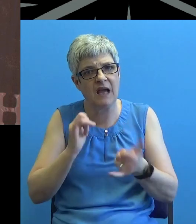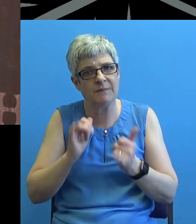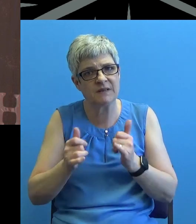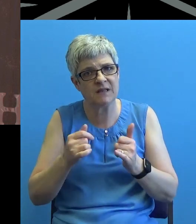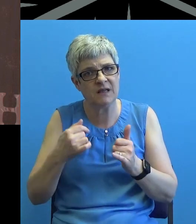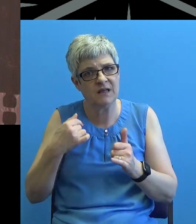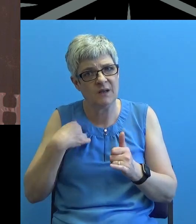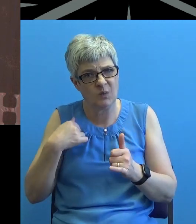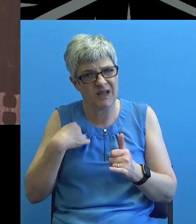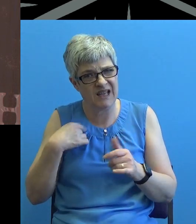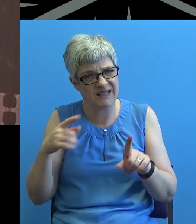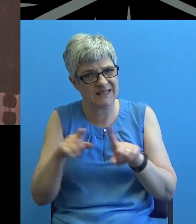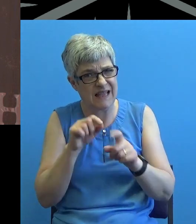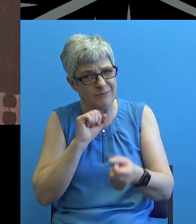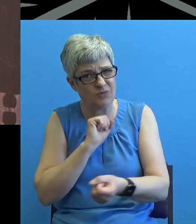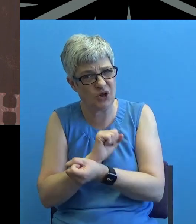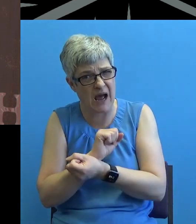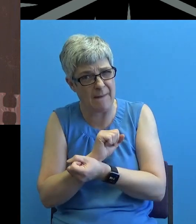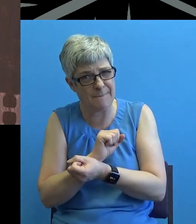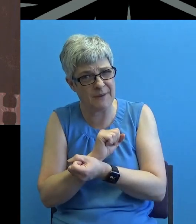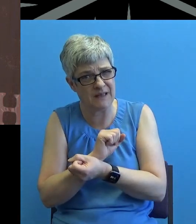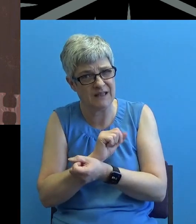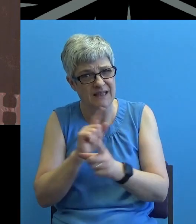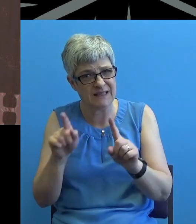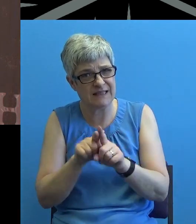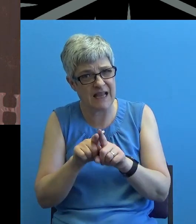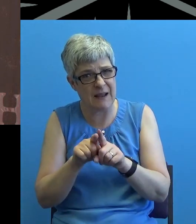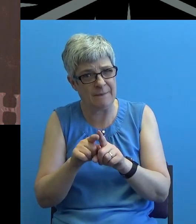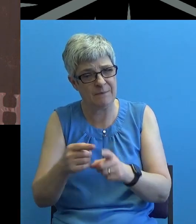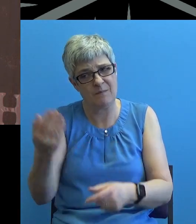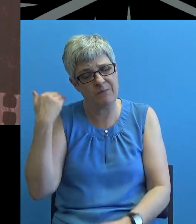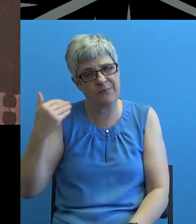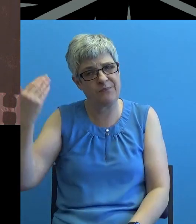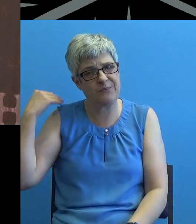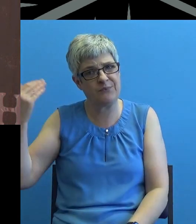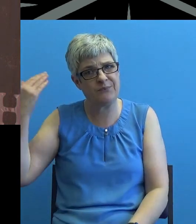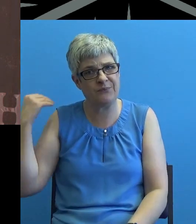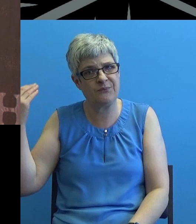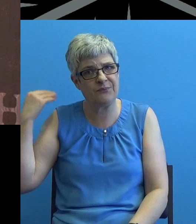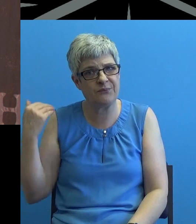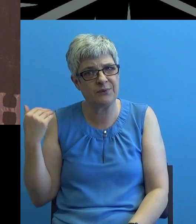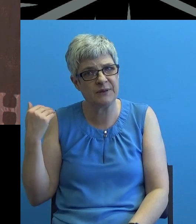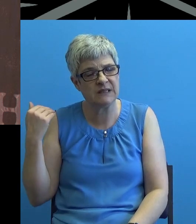we've fallen into the same trap as our spiritual forefathers.